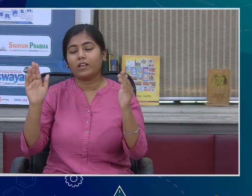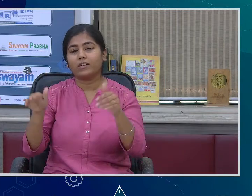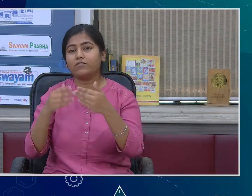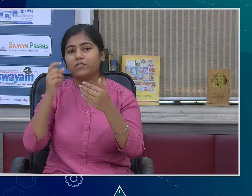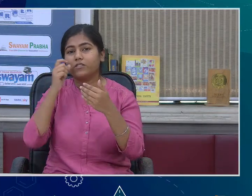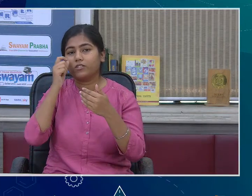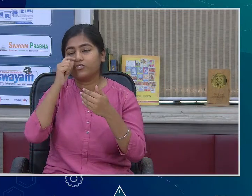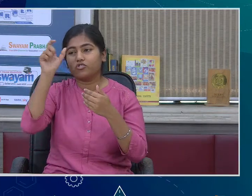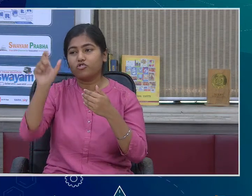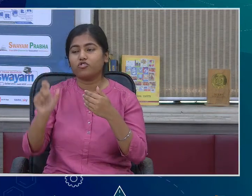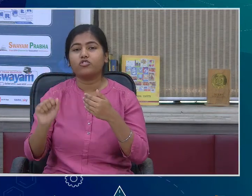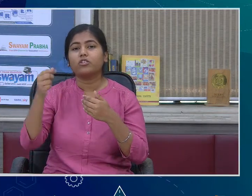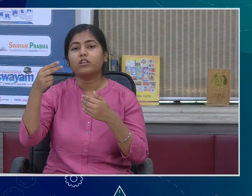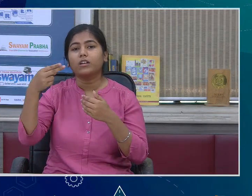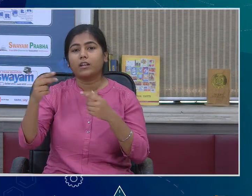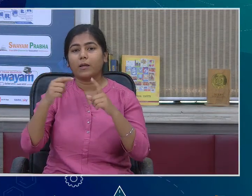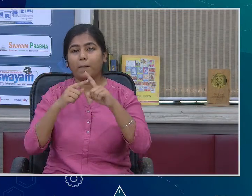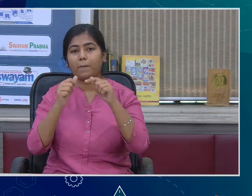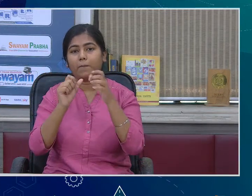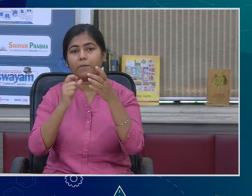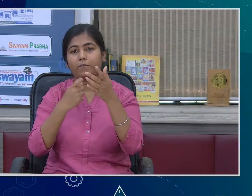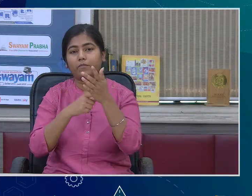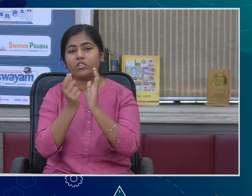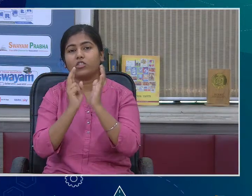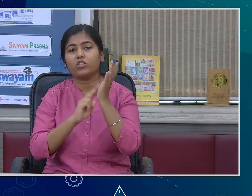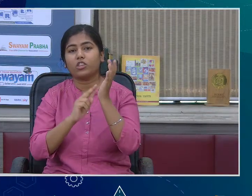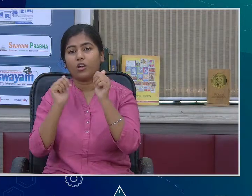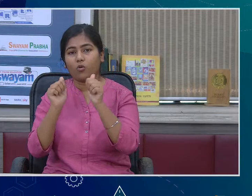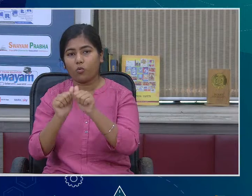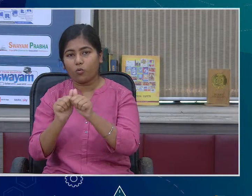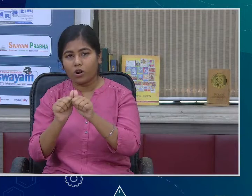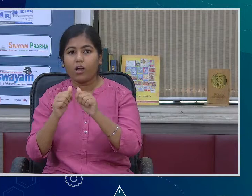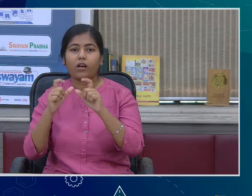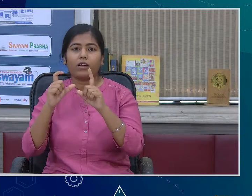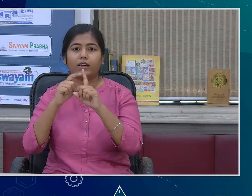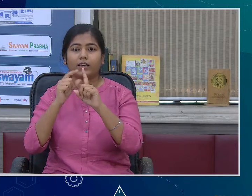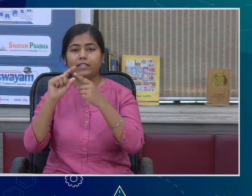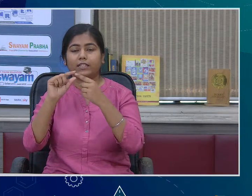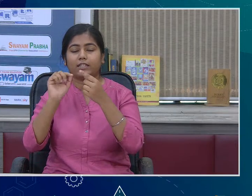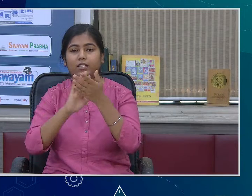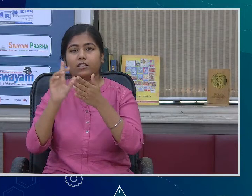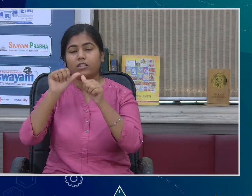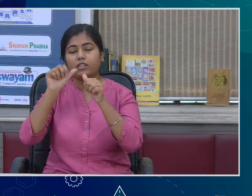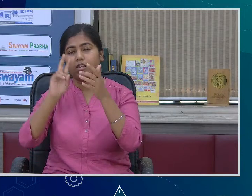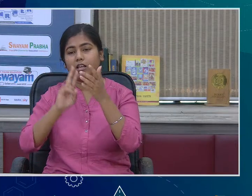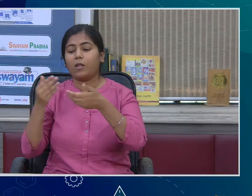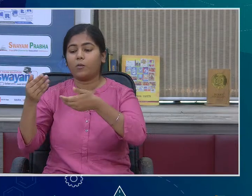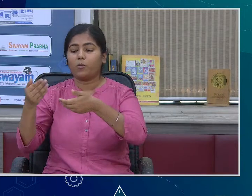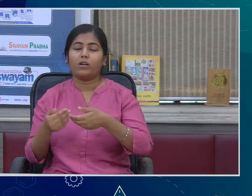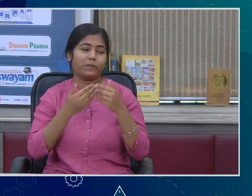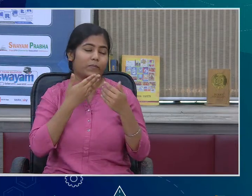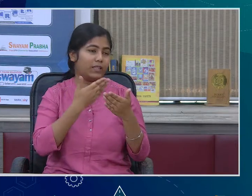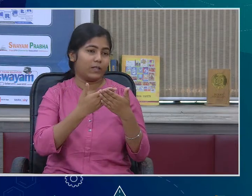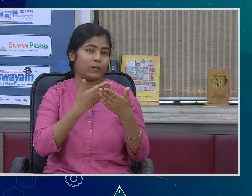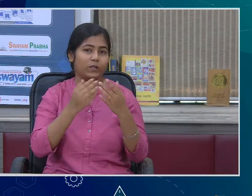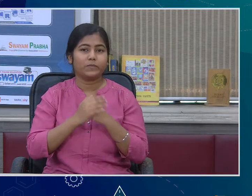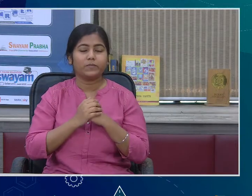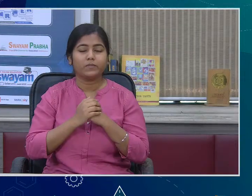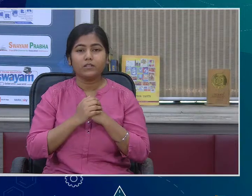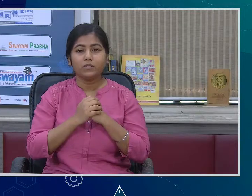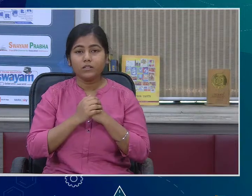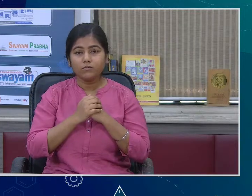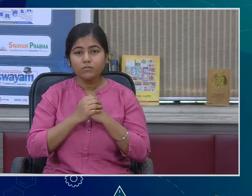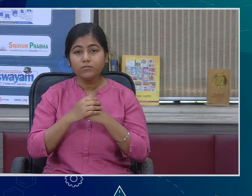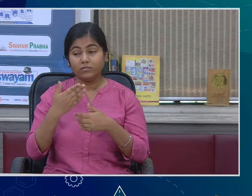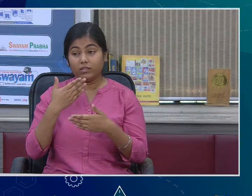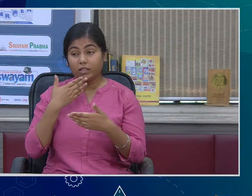is Dr. Varuna Tehelan. Welcome, ma'am. Thank you, Tanvi. Thank you, ma'am,